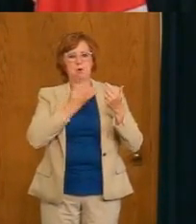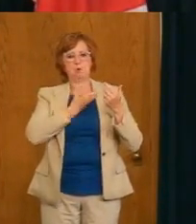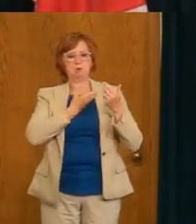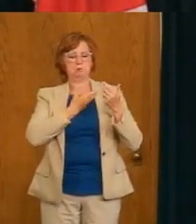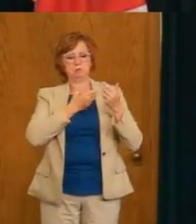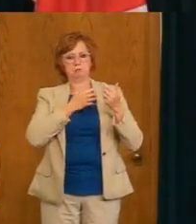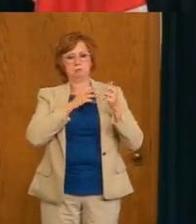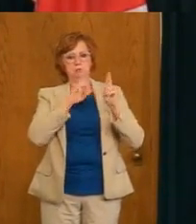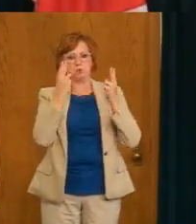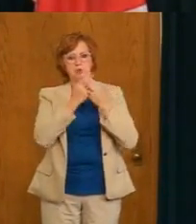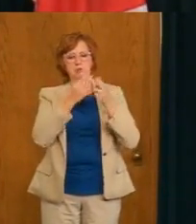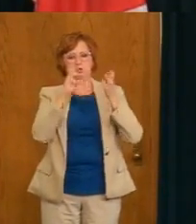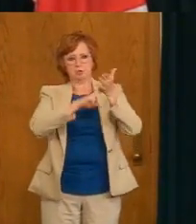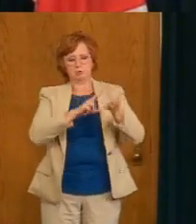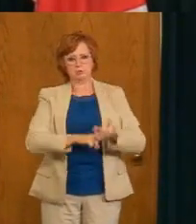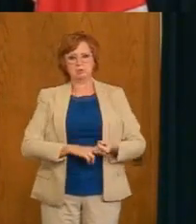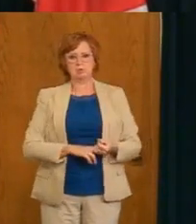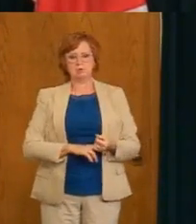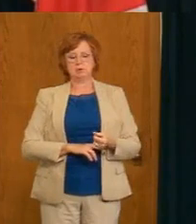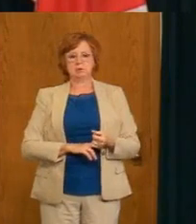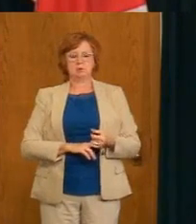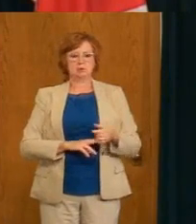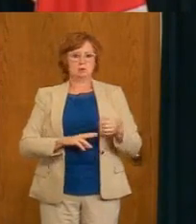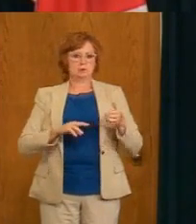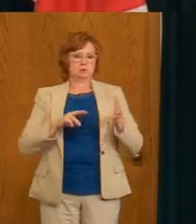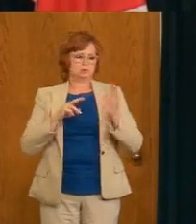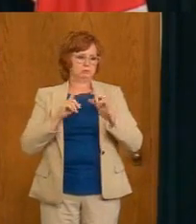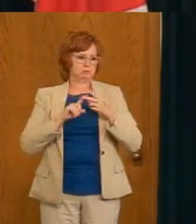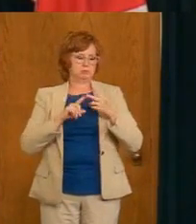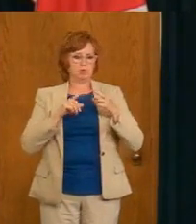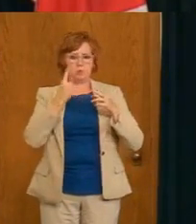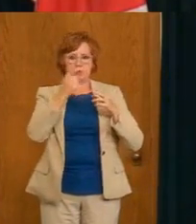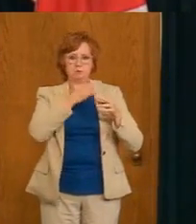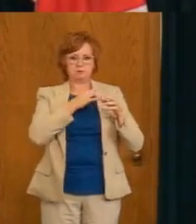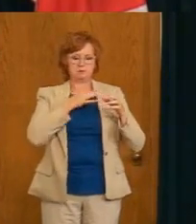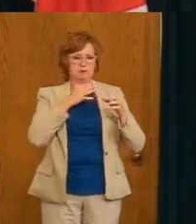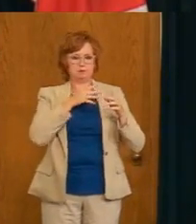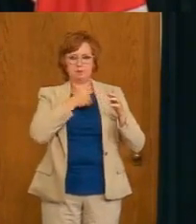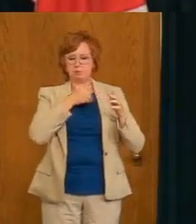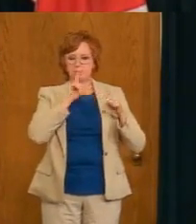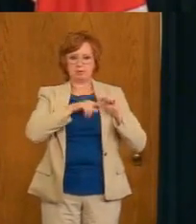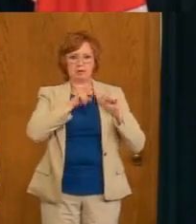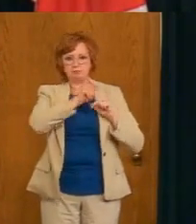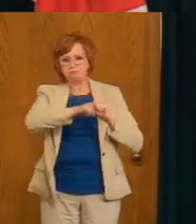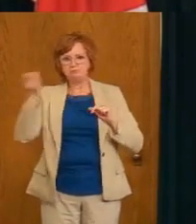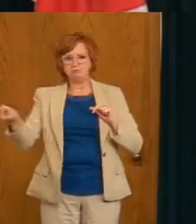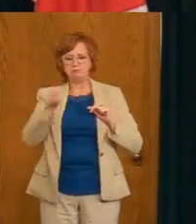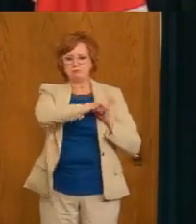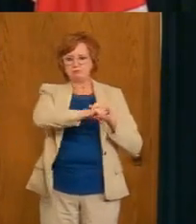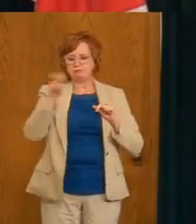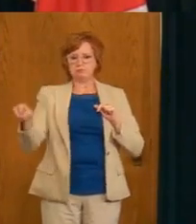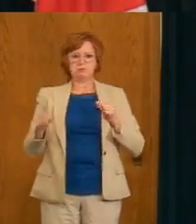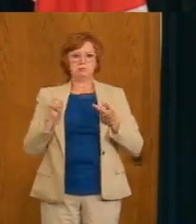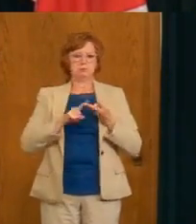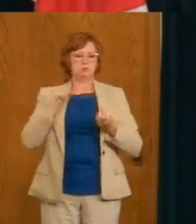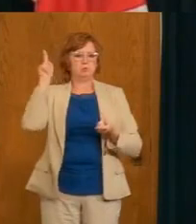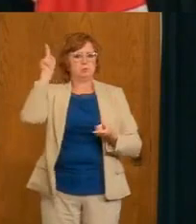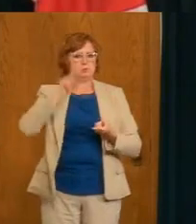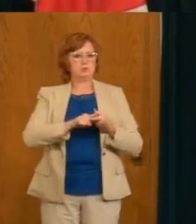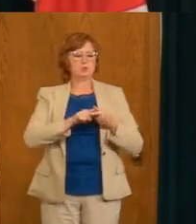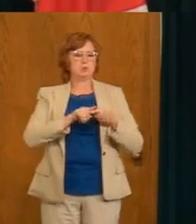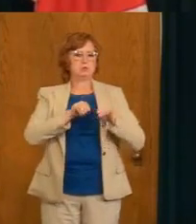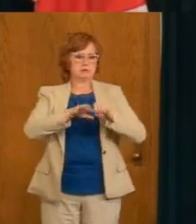if, for example, you have a setting where you have a high vaccine uptake in parents, and then you have a higher vaccine uptake